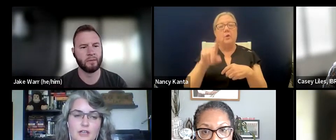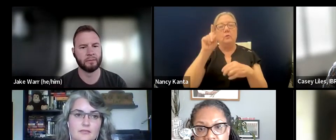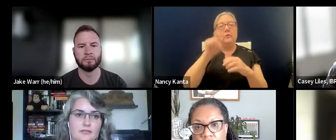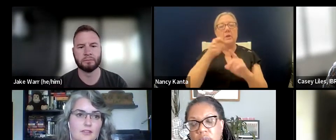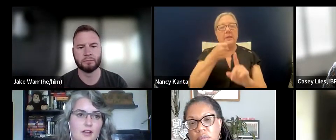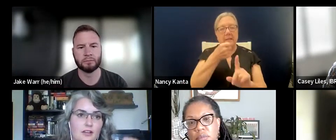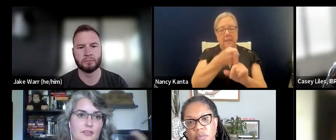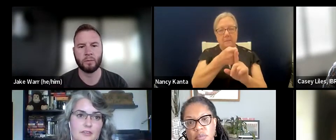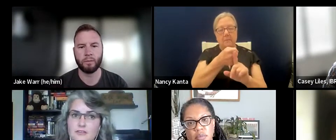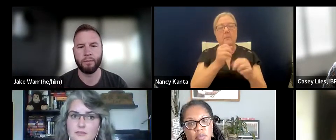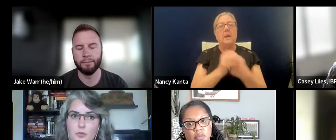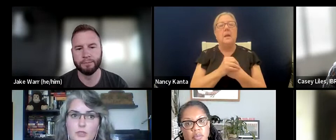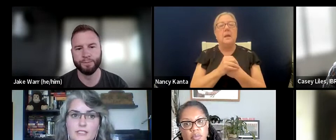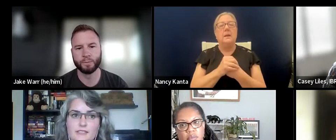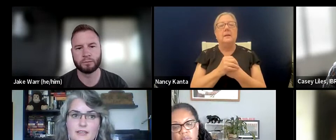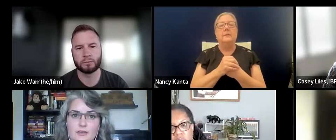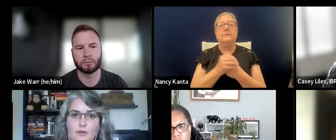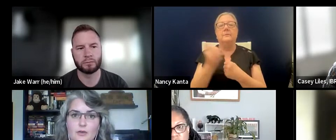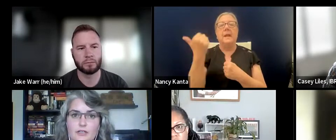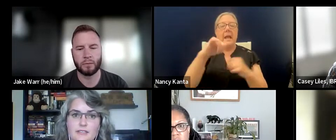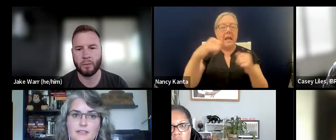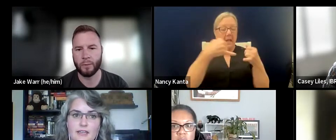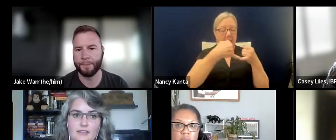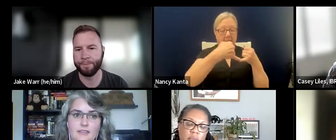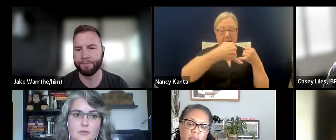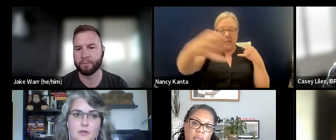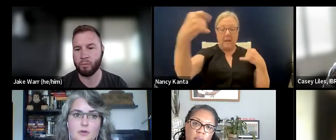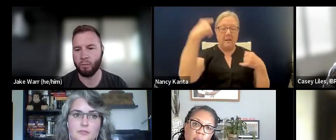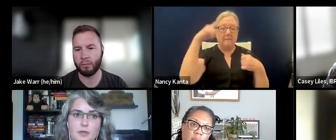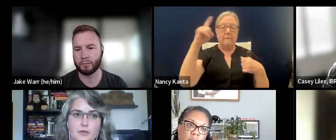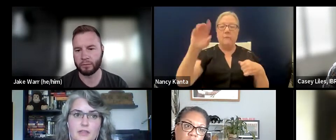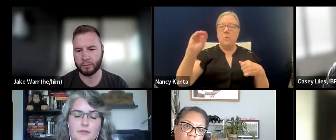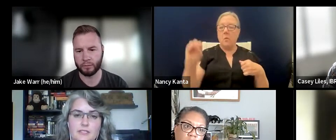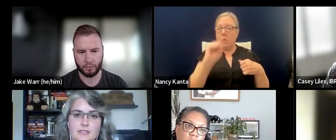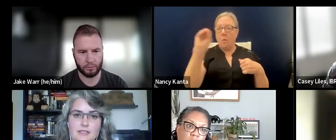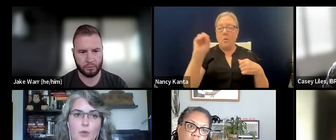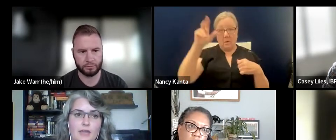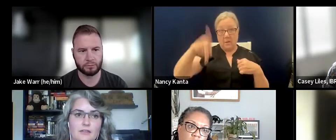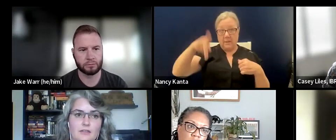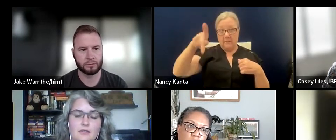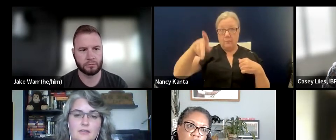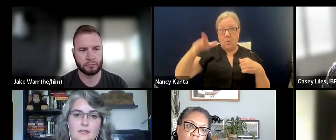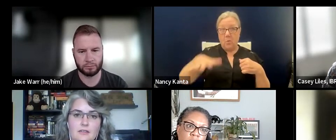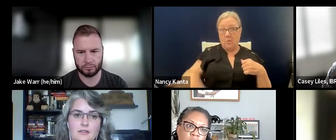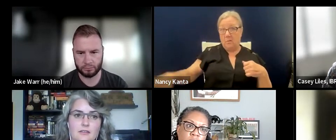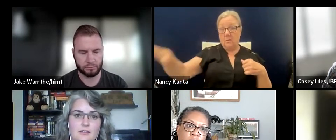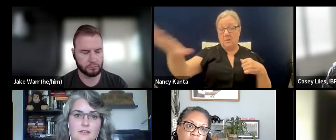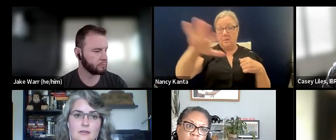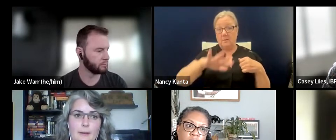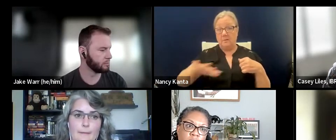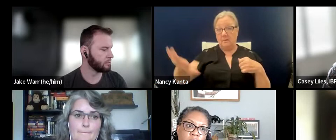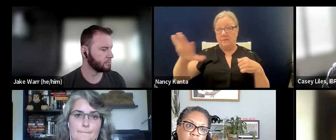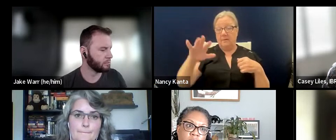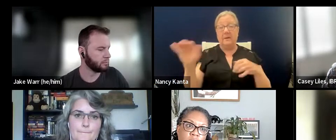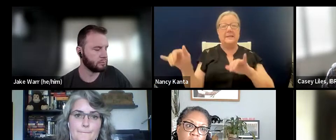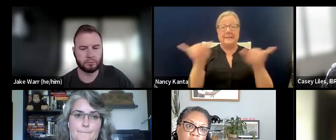lines drawn on the Portland side, on the Oregon side, that would correspond with housing the same way?